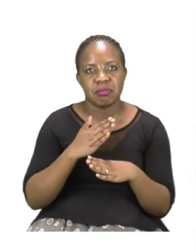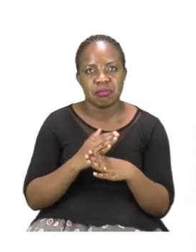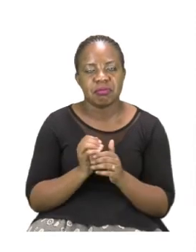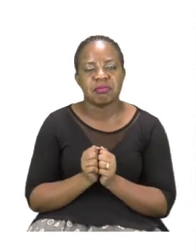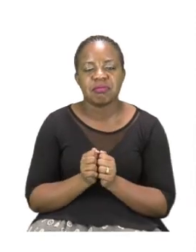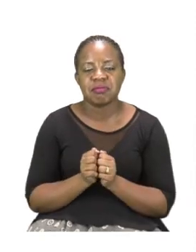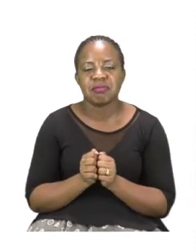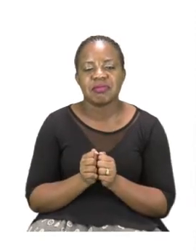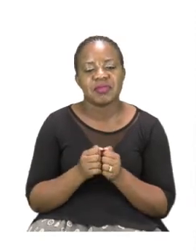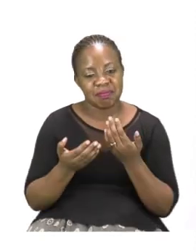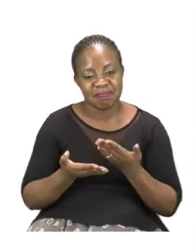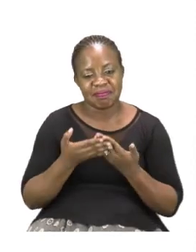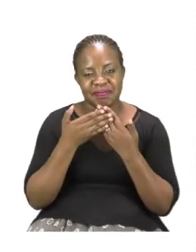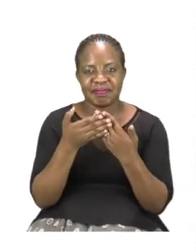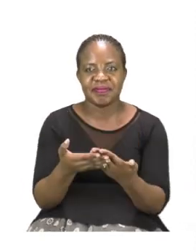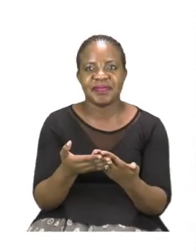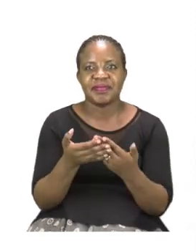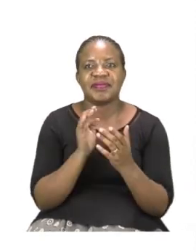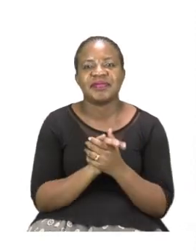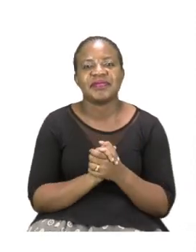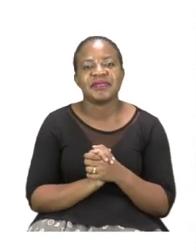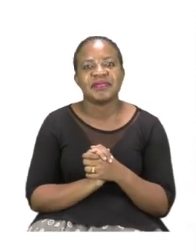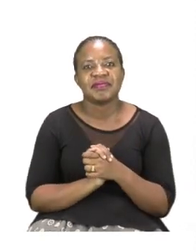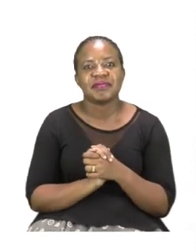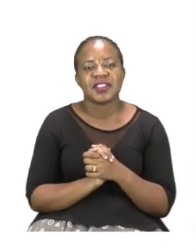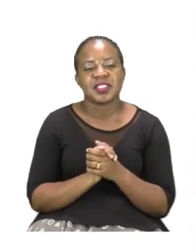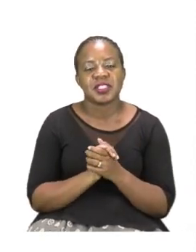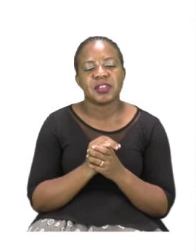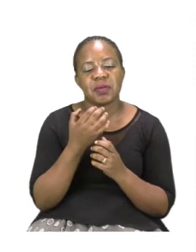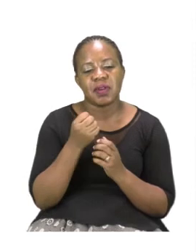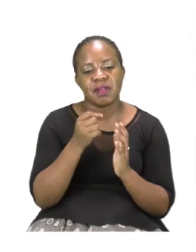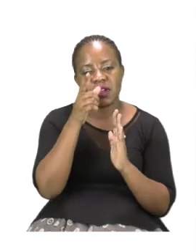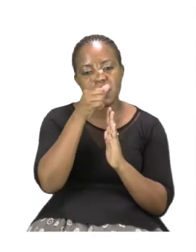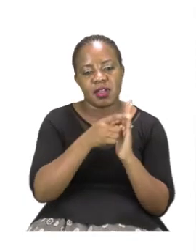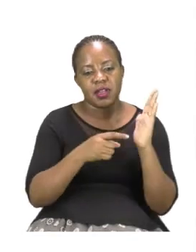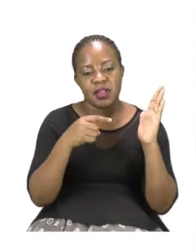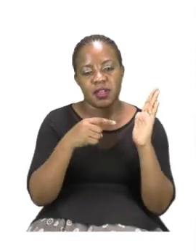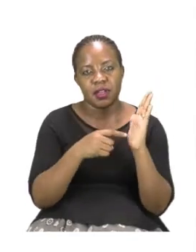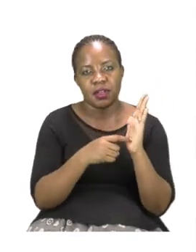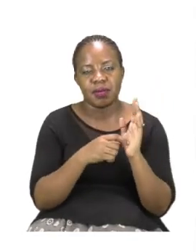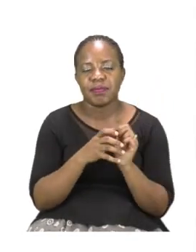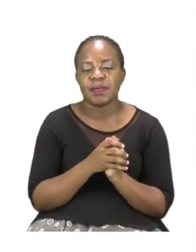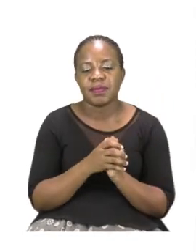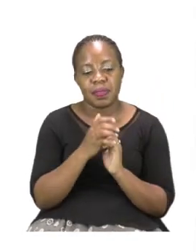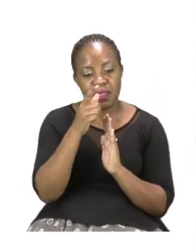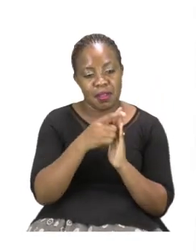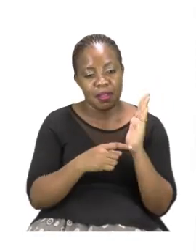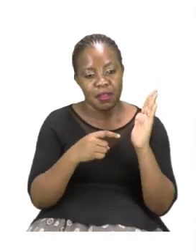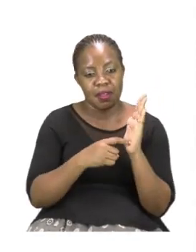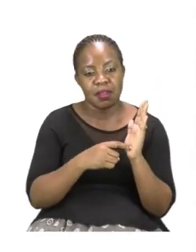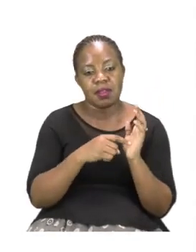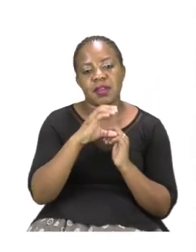you. Now we are looking at the calendar, and the calendar is a very important thing in